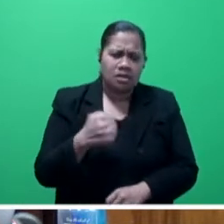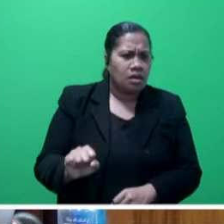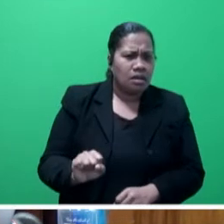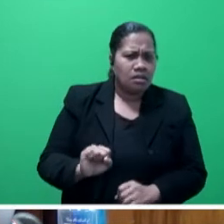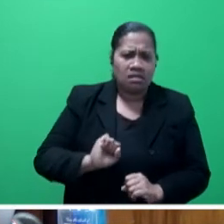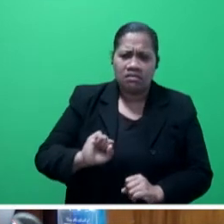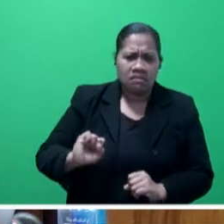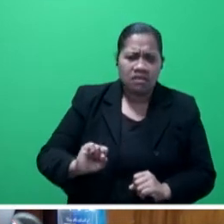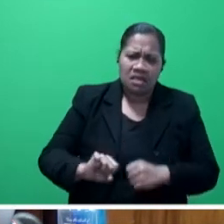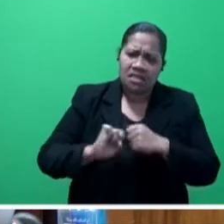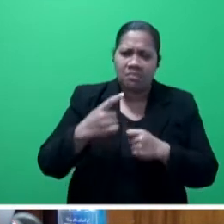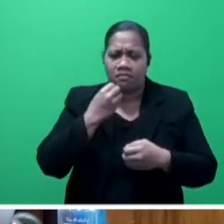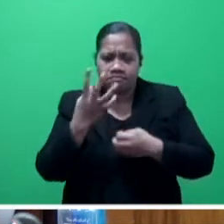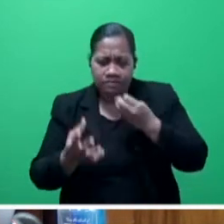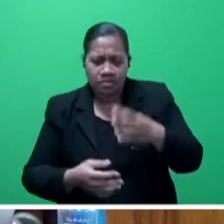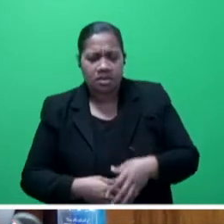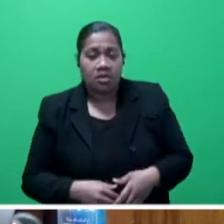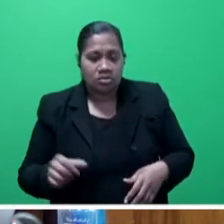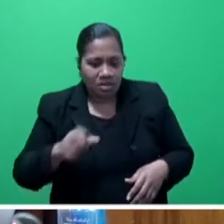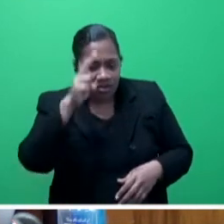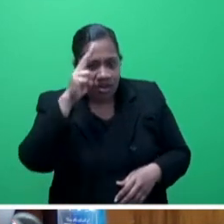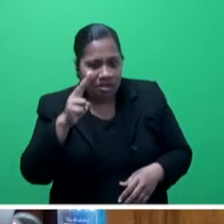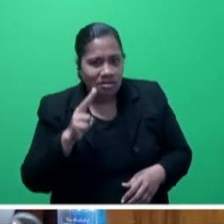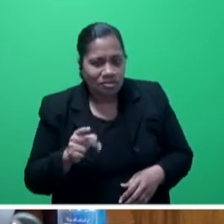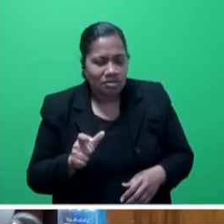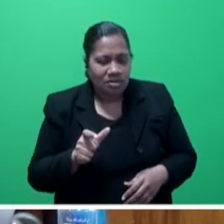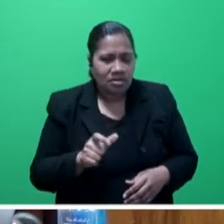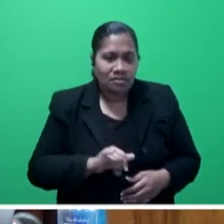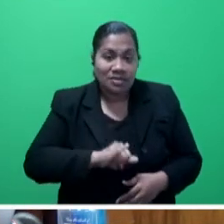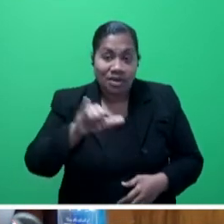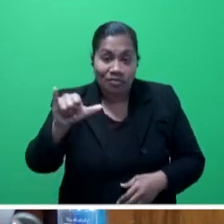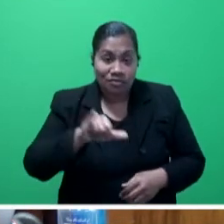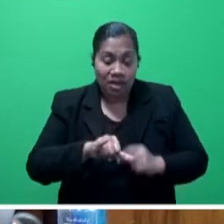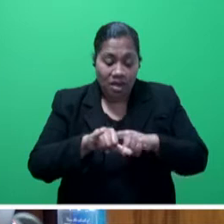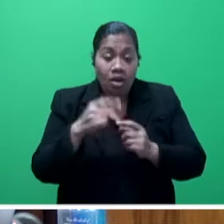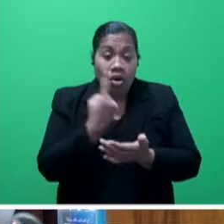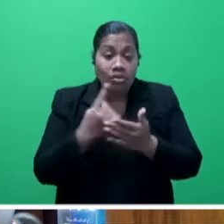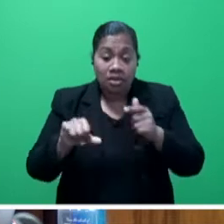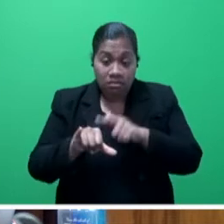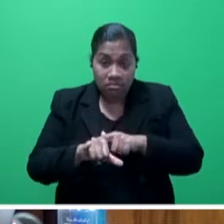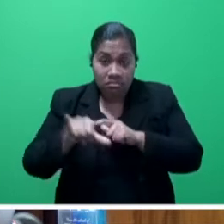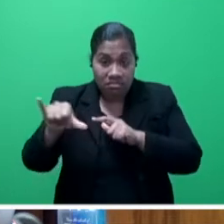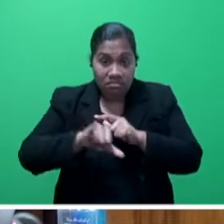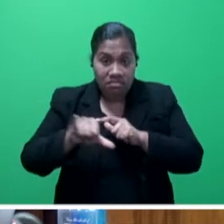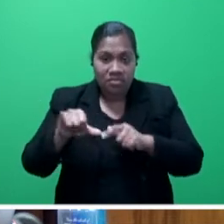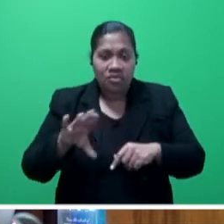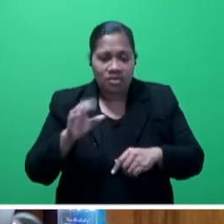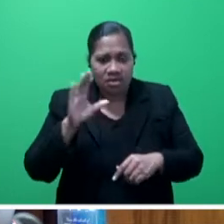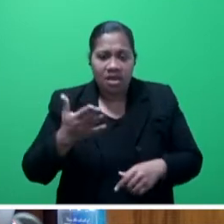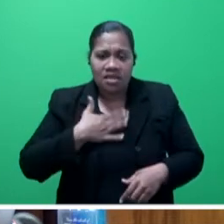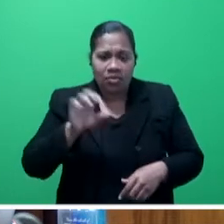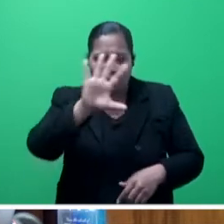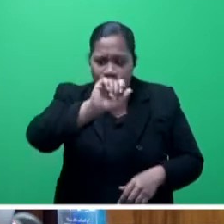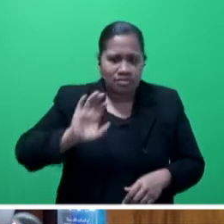Instead of protecting our national carrier, which was the only airline to carry our agriculture produce out of the country, they wanted to throw it under the